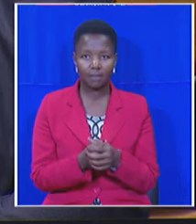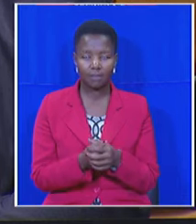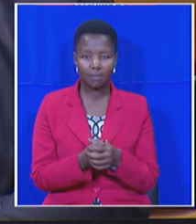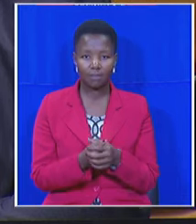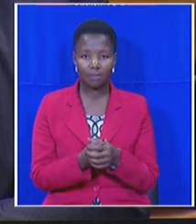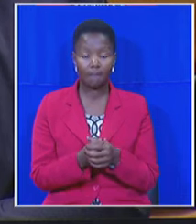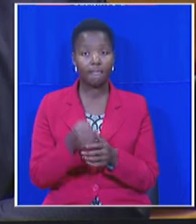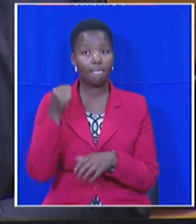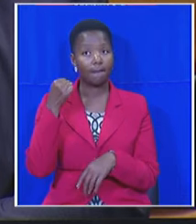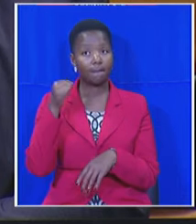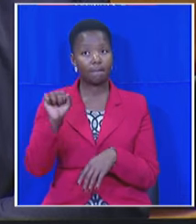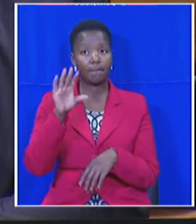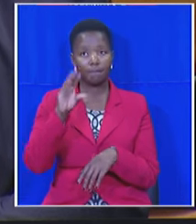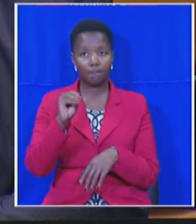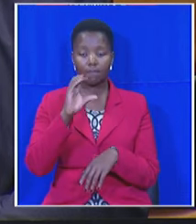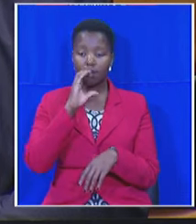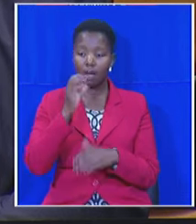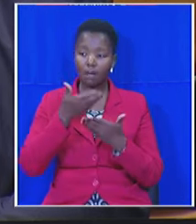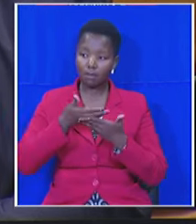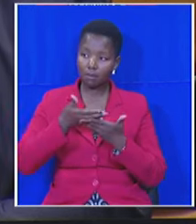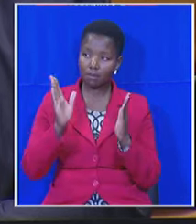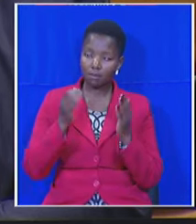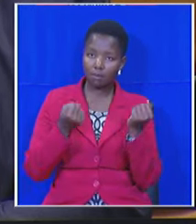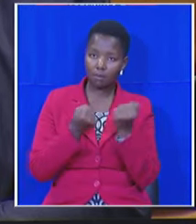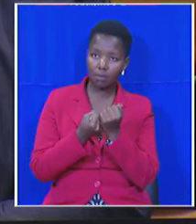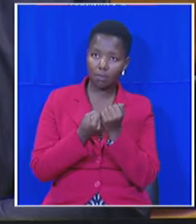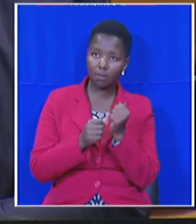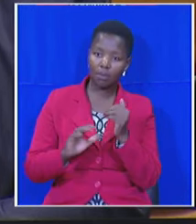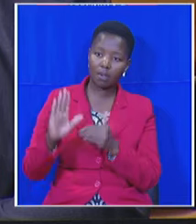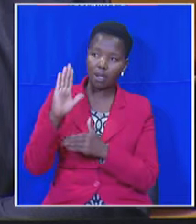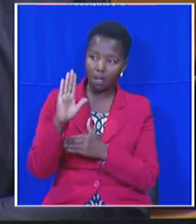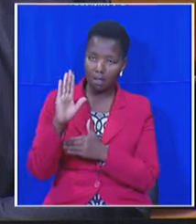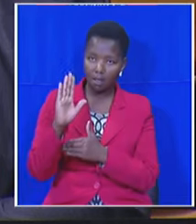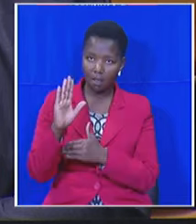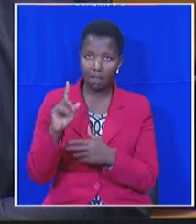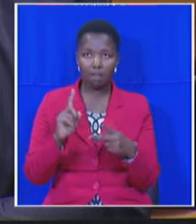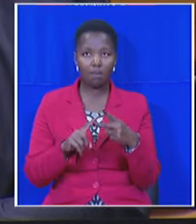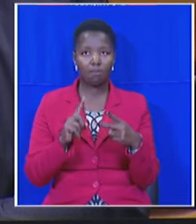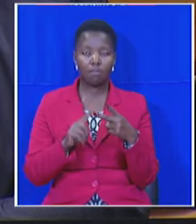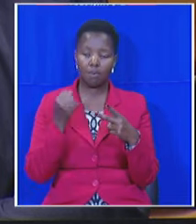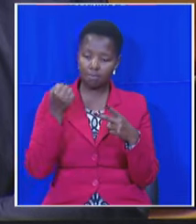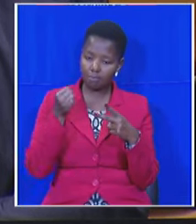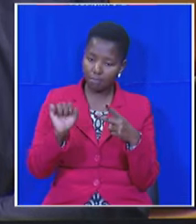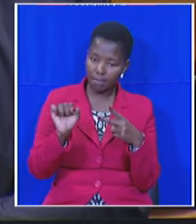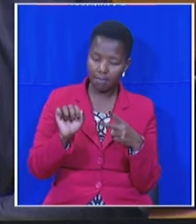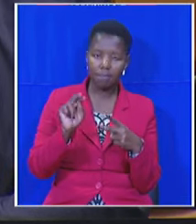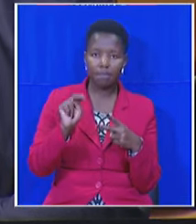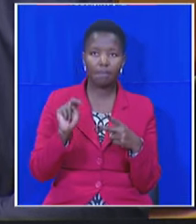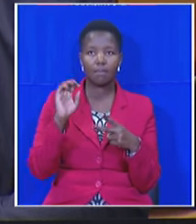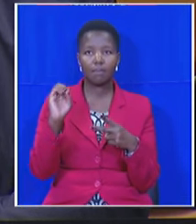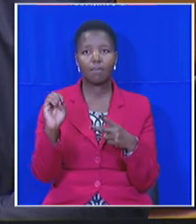There being objections, I now put the question. Those in favor will say aye. And those against will say no.